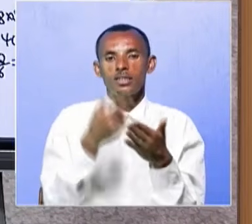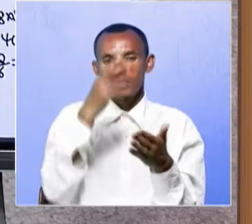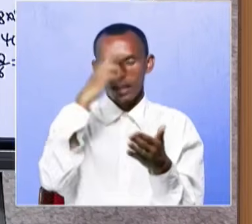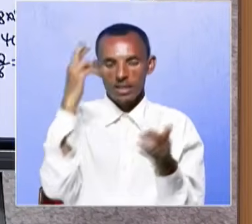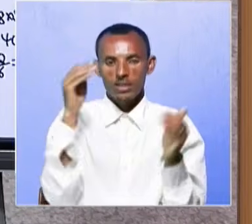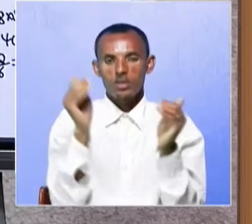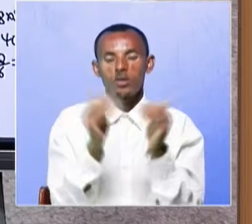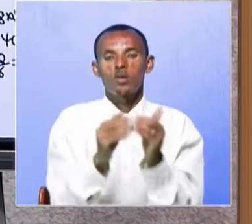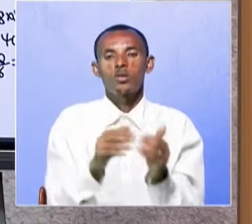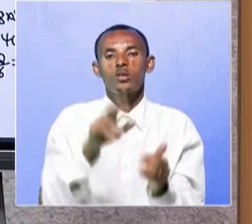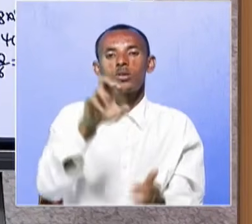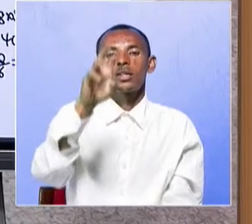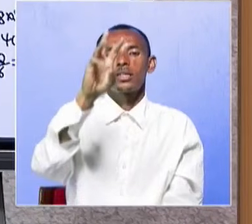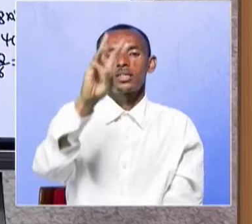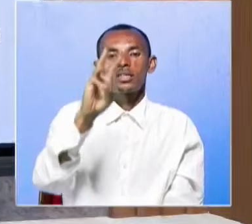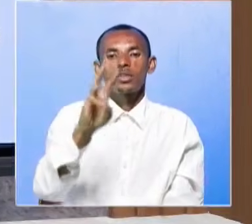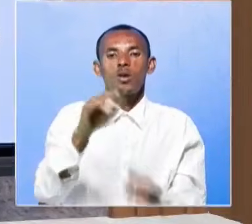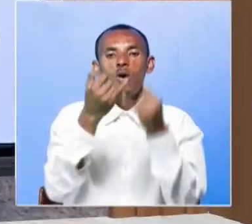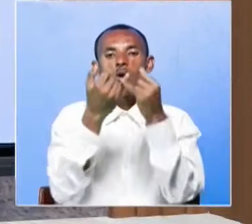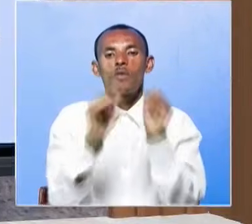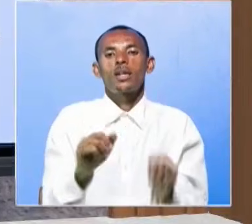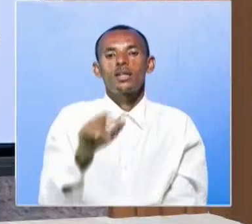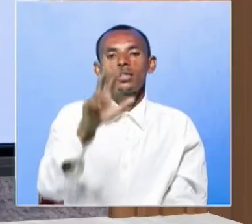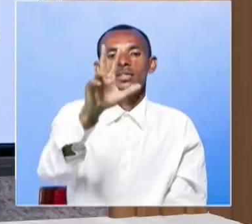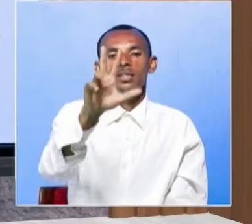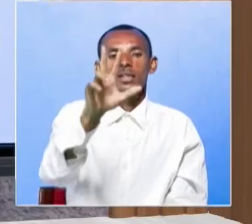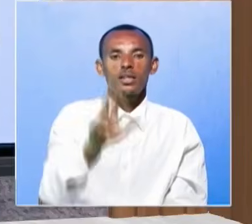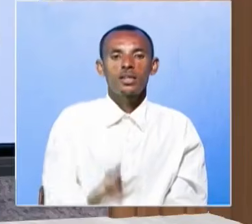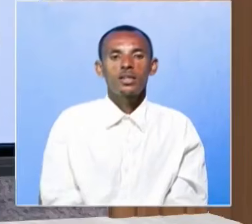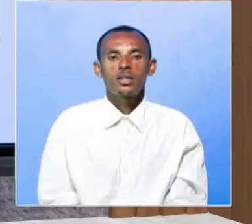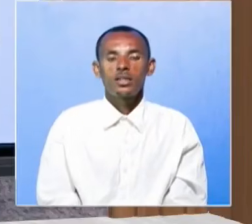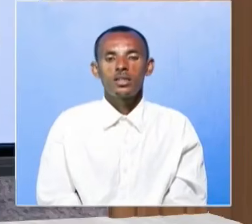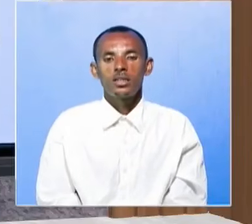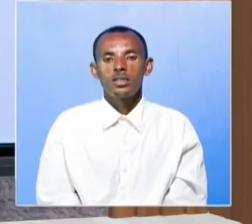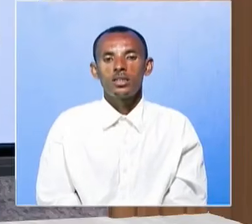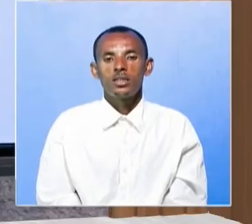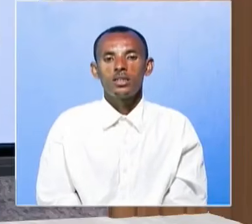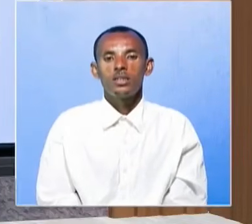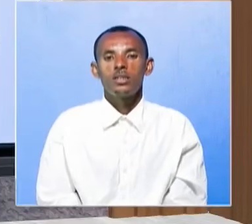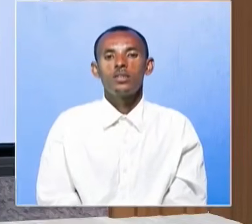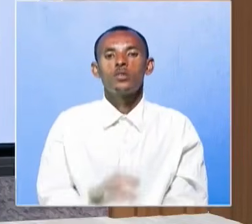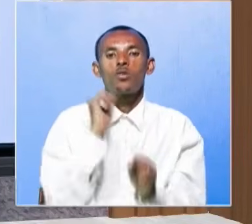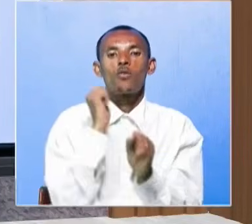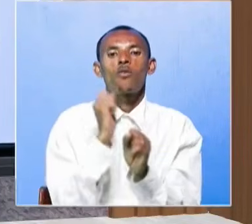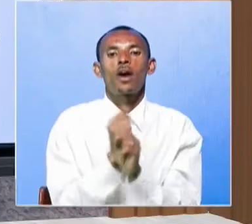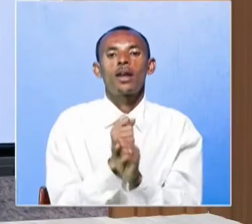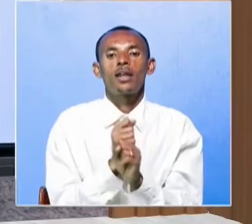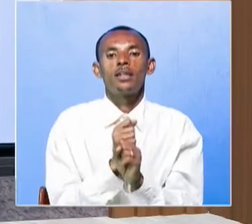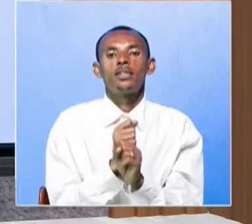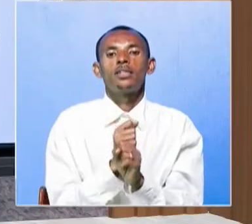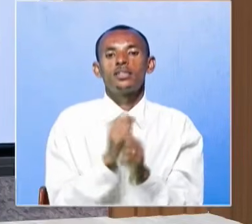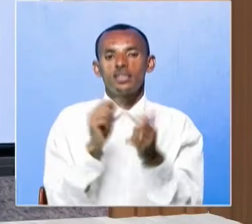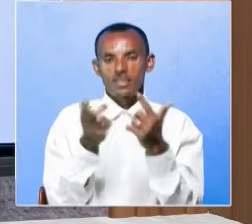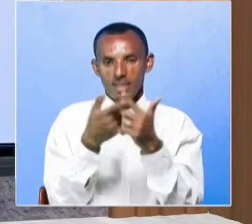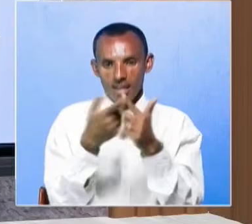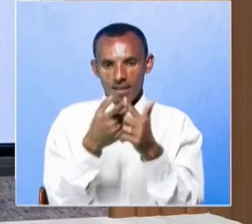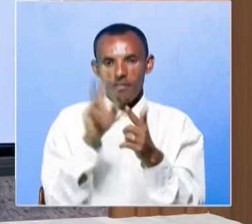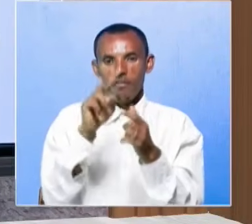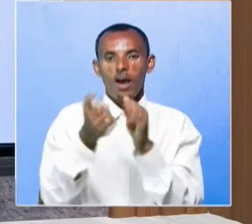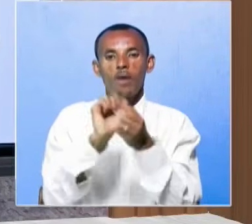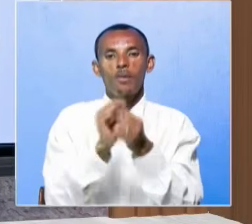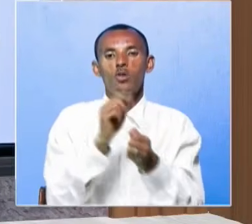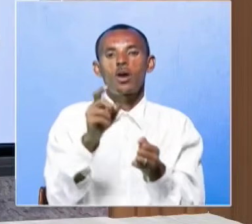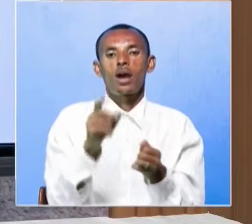is 26 over 3, right? So to find the second variable, you